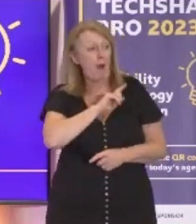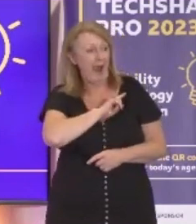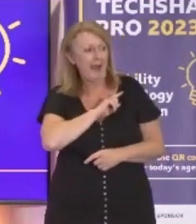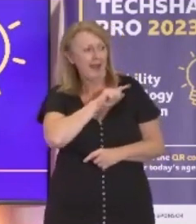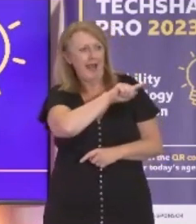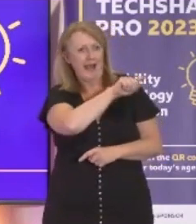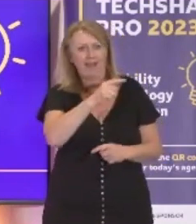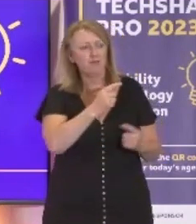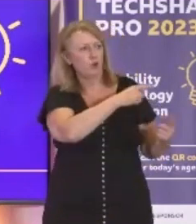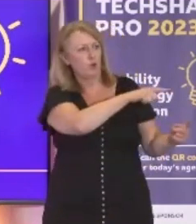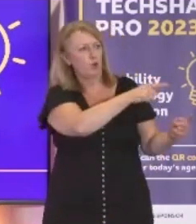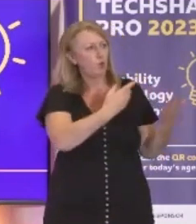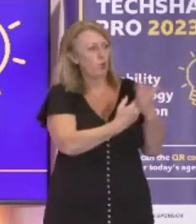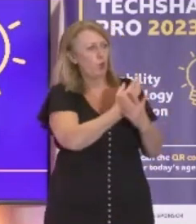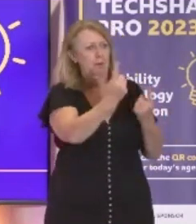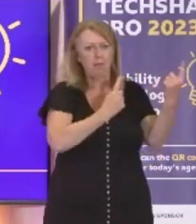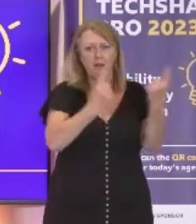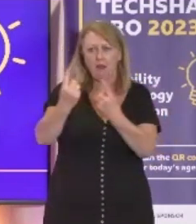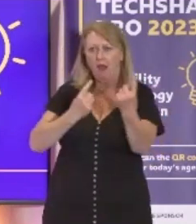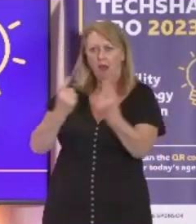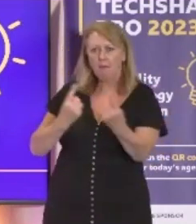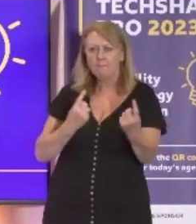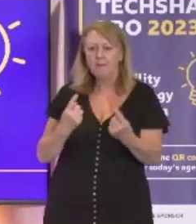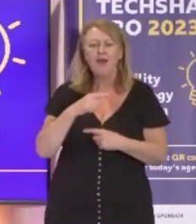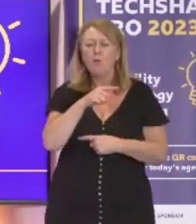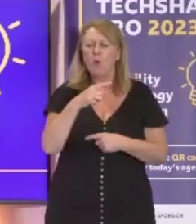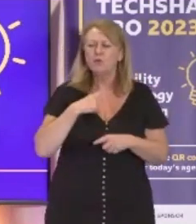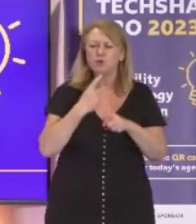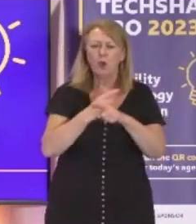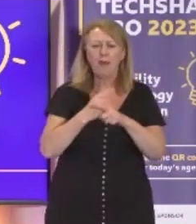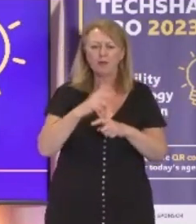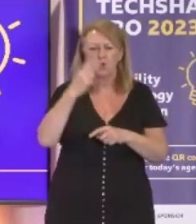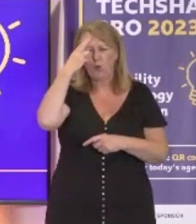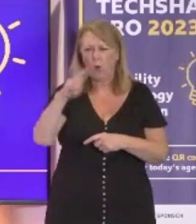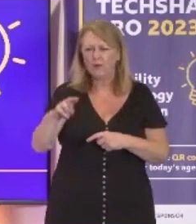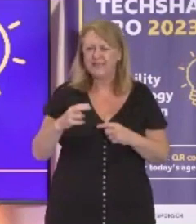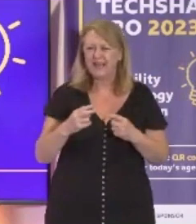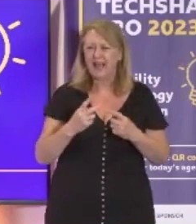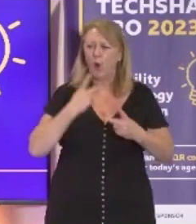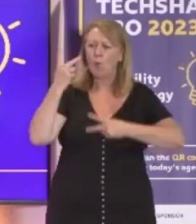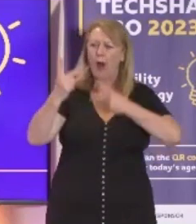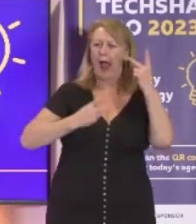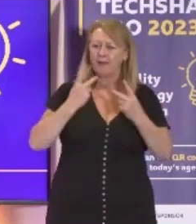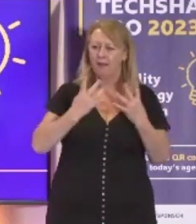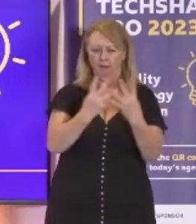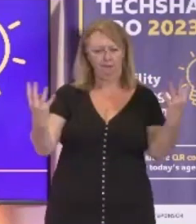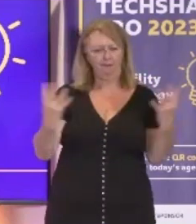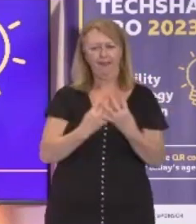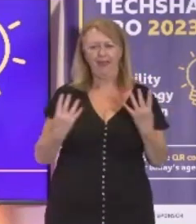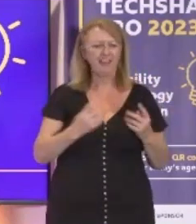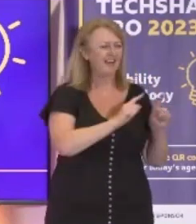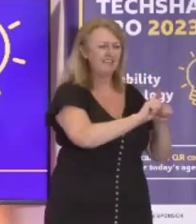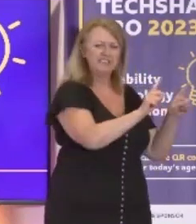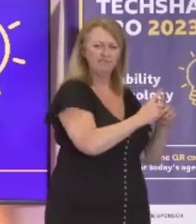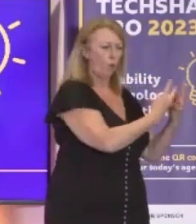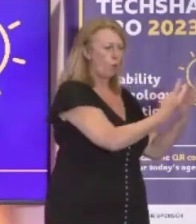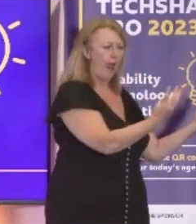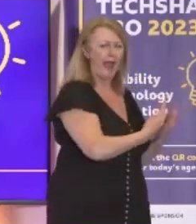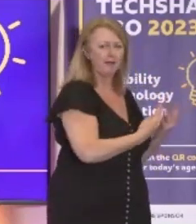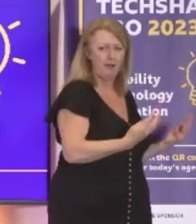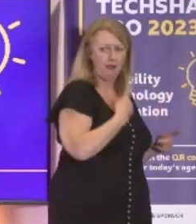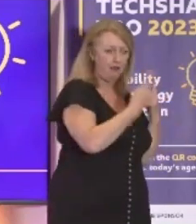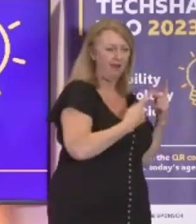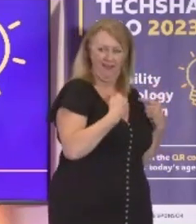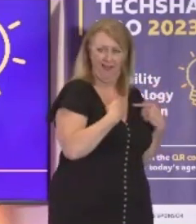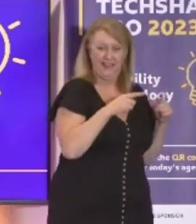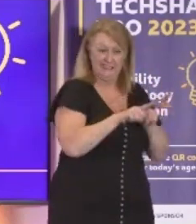a new choir. We've spent all this time talking about, we're always singing to the choir. If I do my job right here at the ADC, we're building a bigger choir. And then